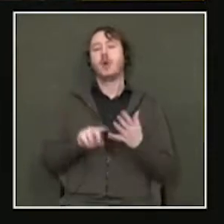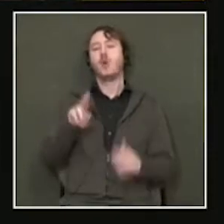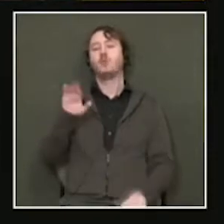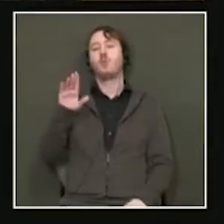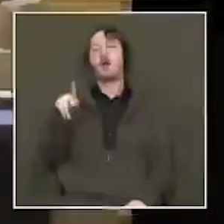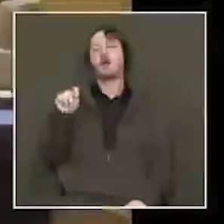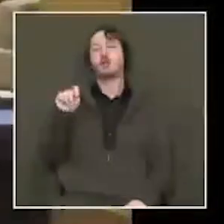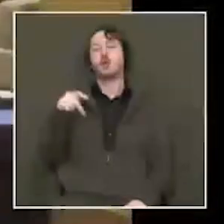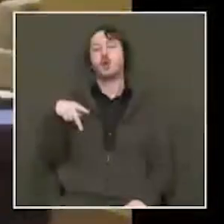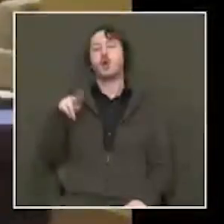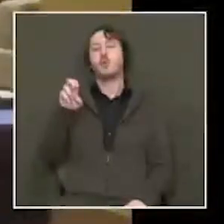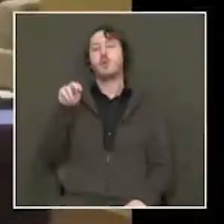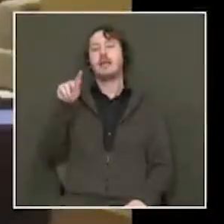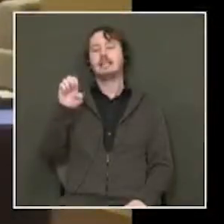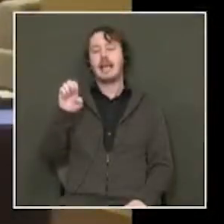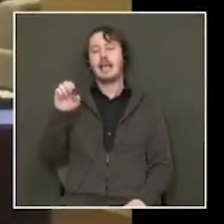VIA.